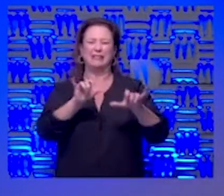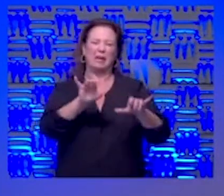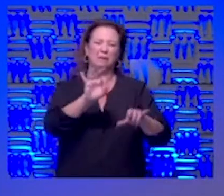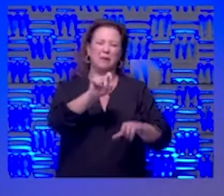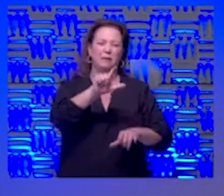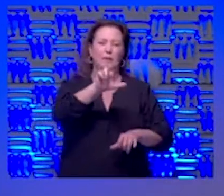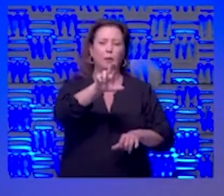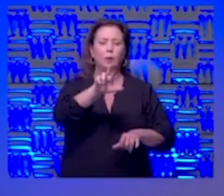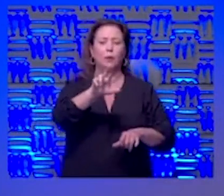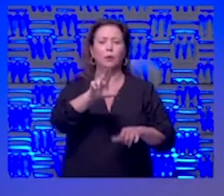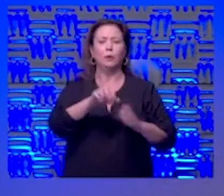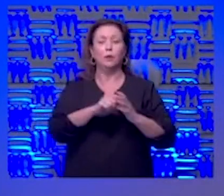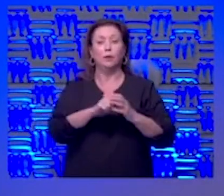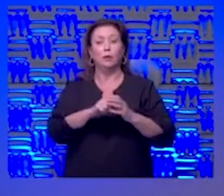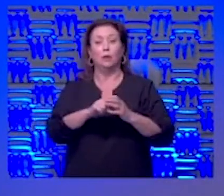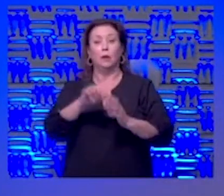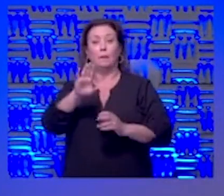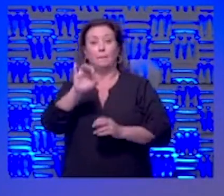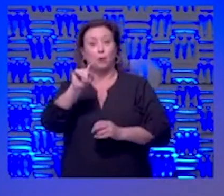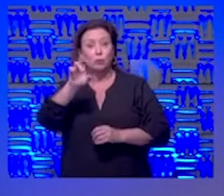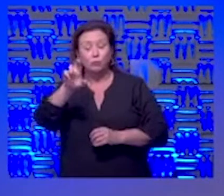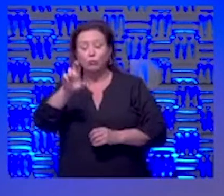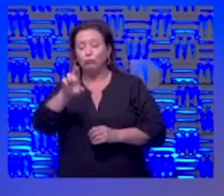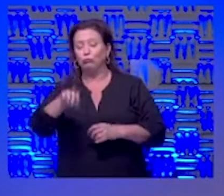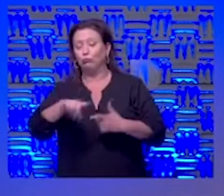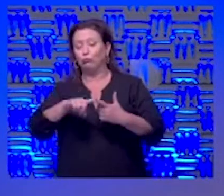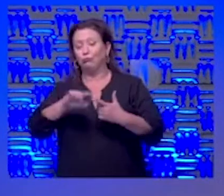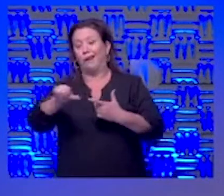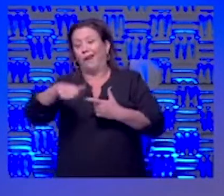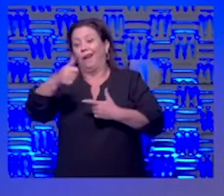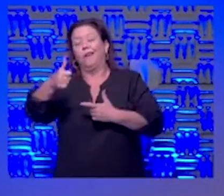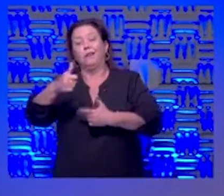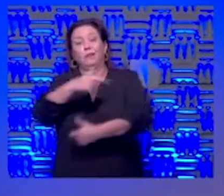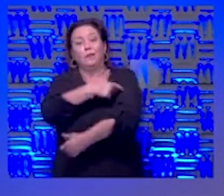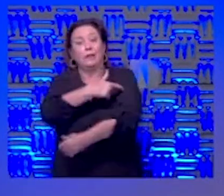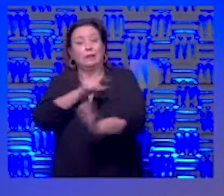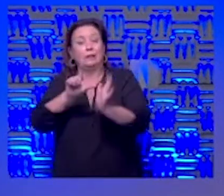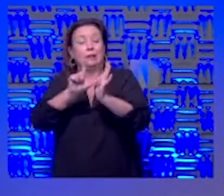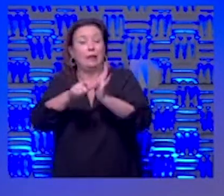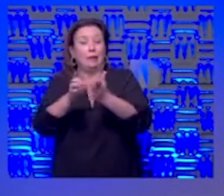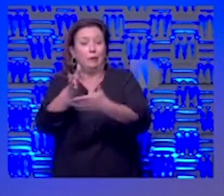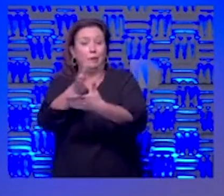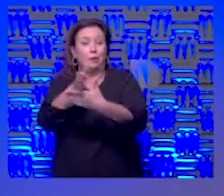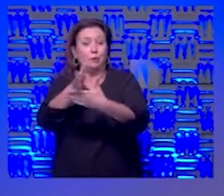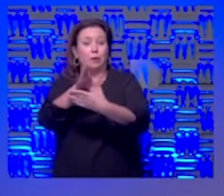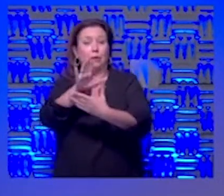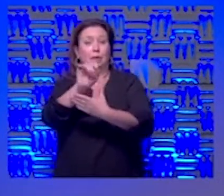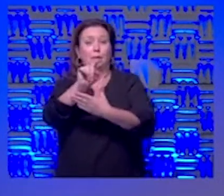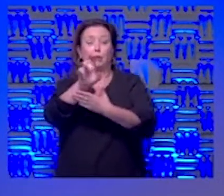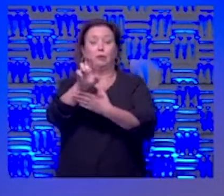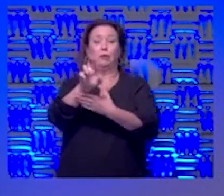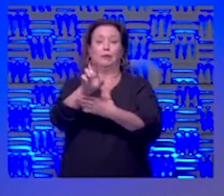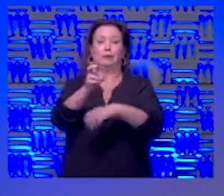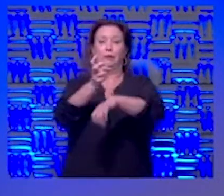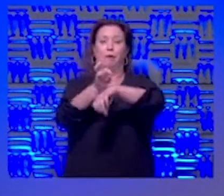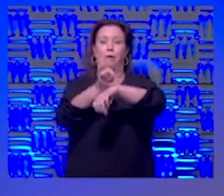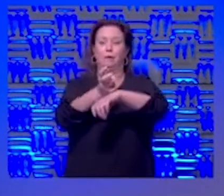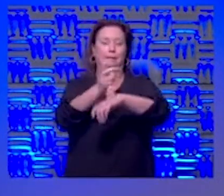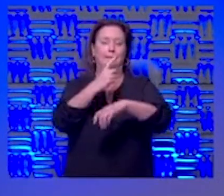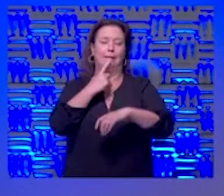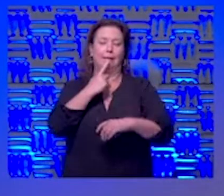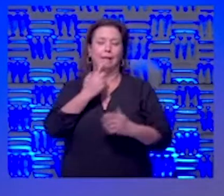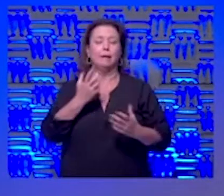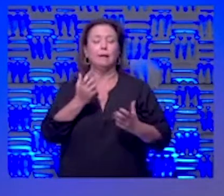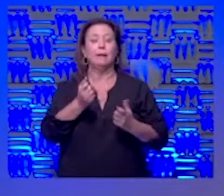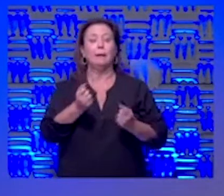influenza. Will there be boosters? Will there be other things you need in between the boosters? It's really difficult to say. A